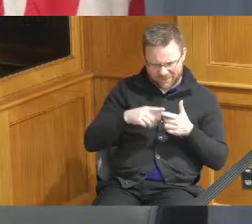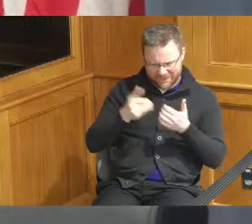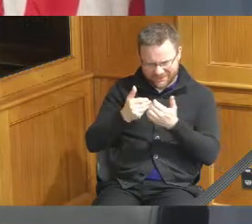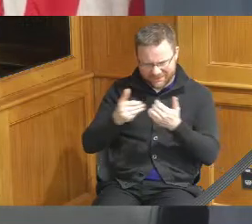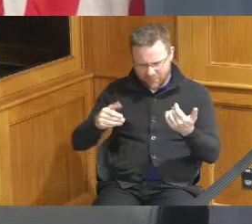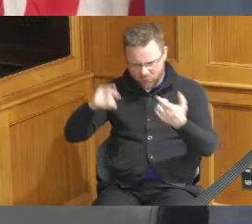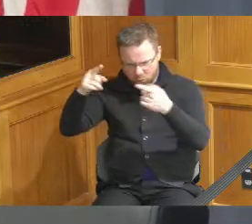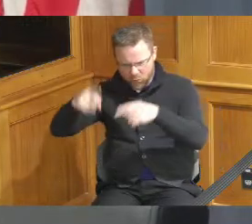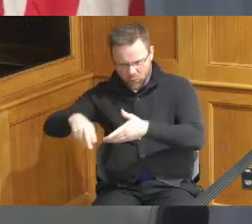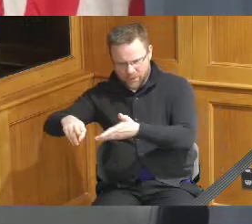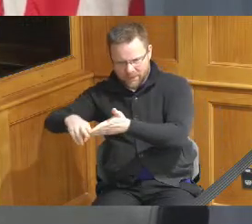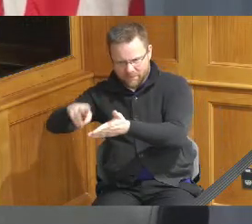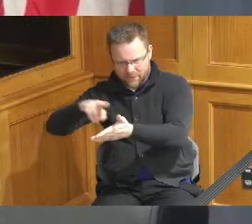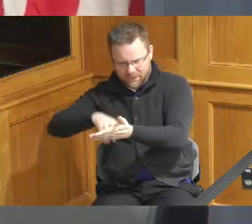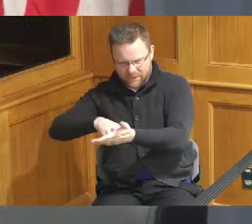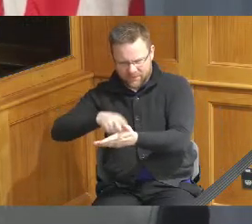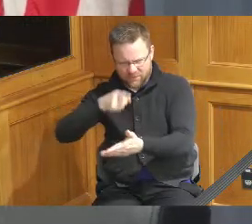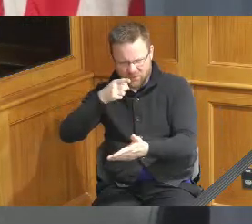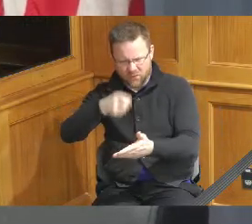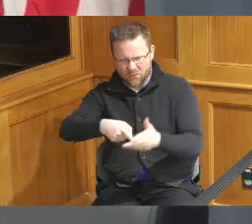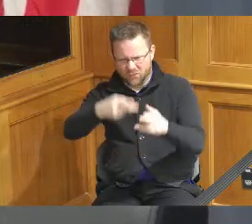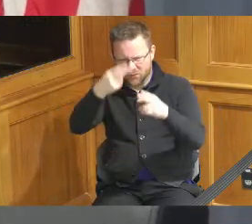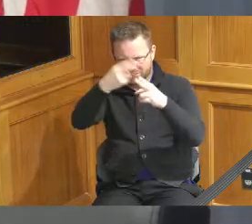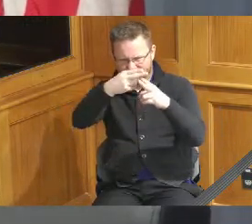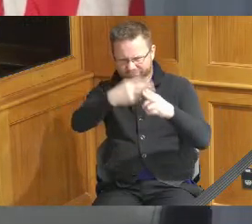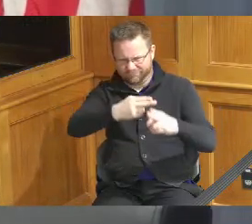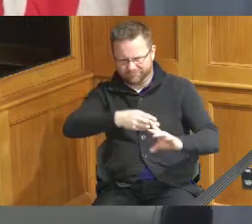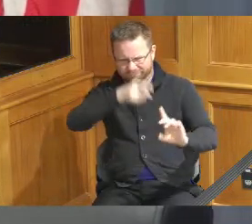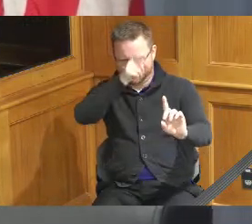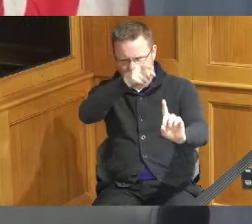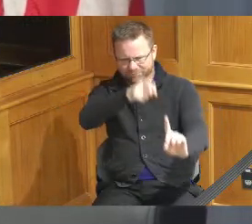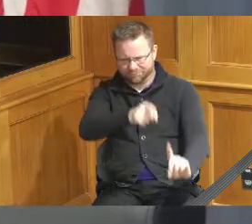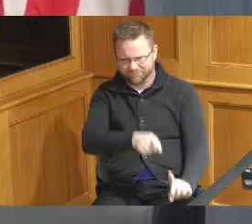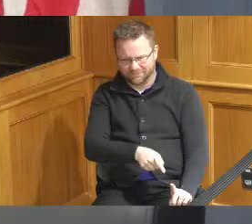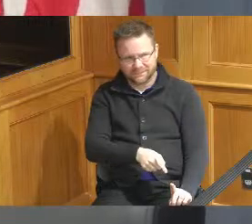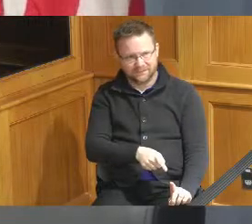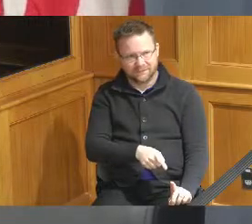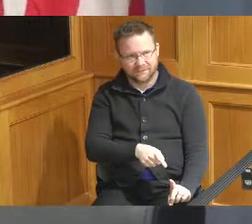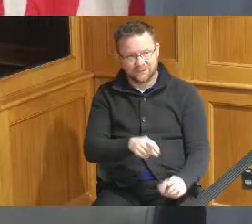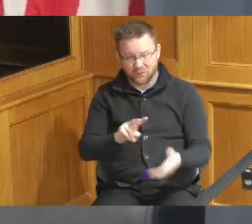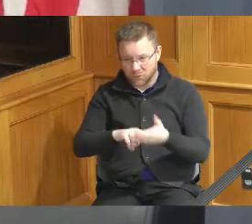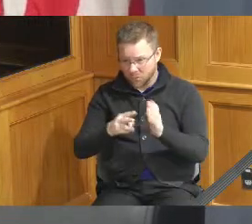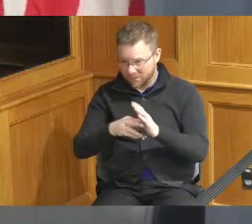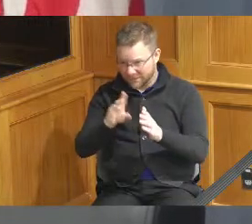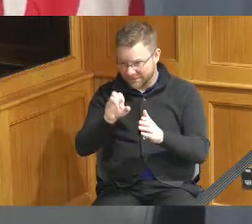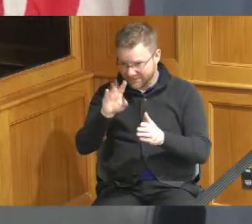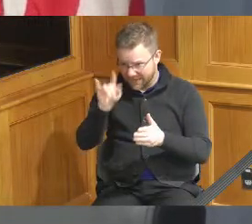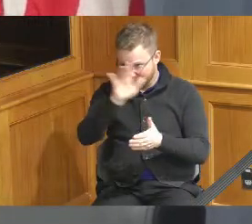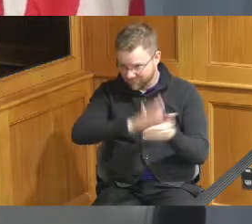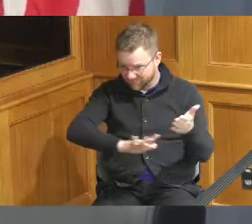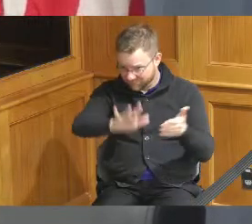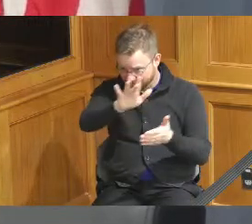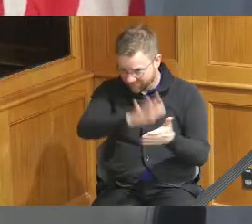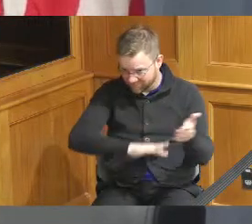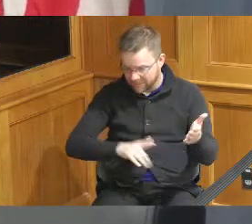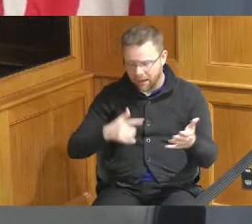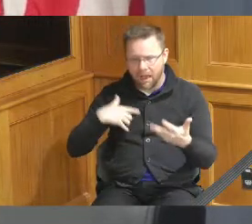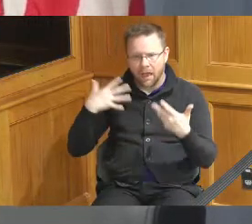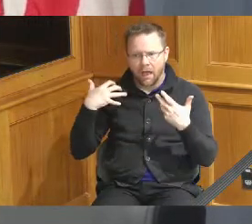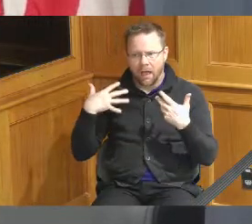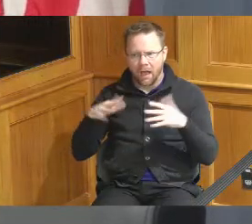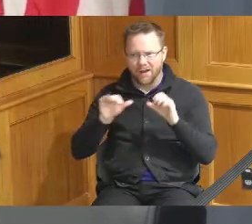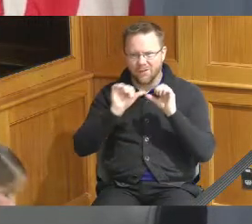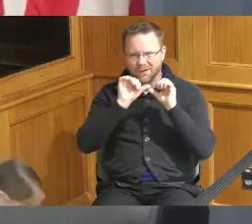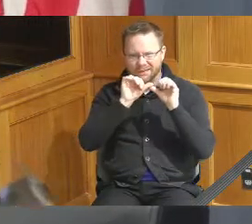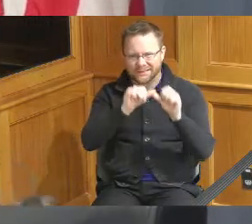deal, and you named a number of items that, is this in the debt? I mean, I think I wouldn't want to have debt,